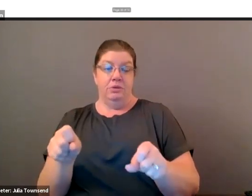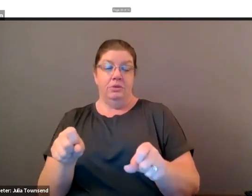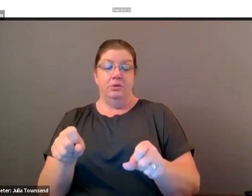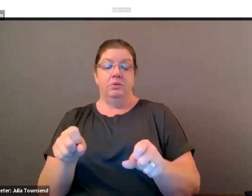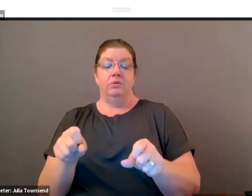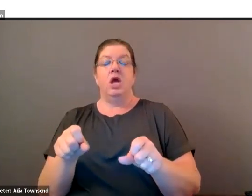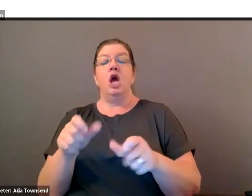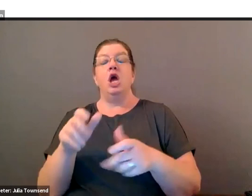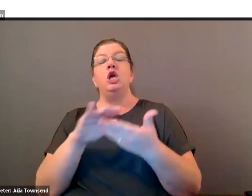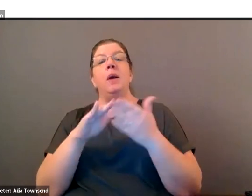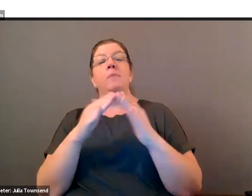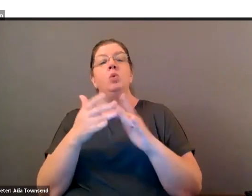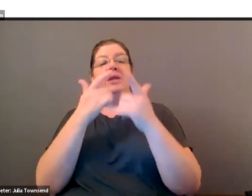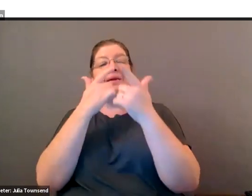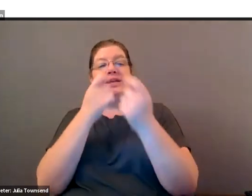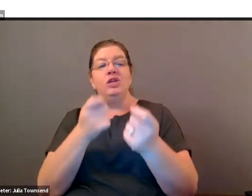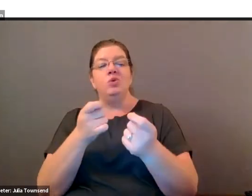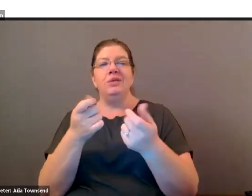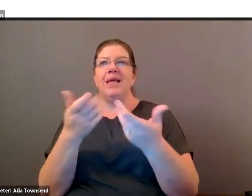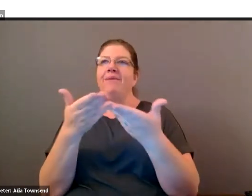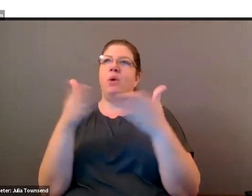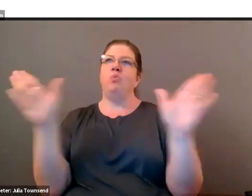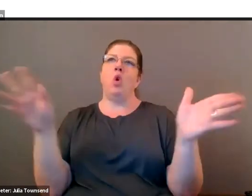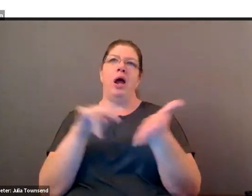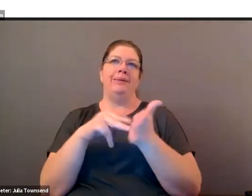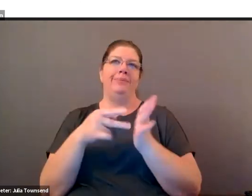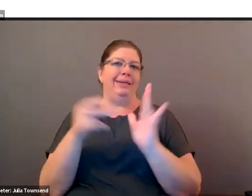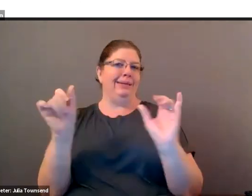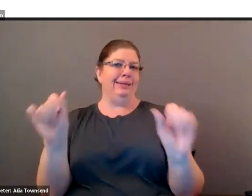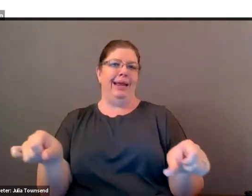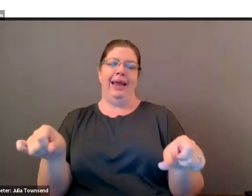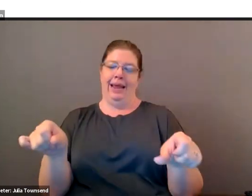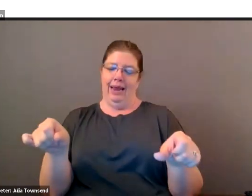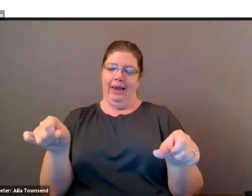Communities of interest can have a broad meaning,